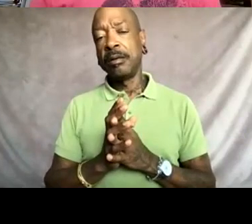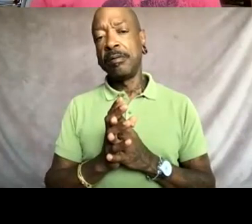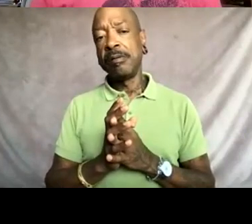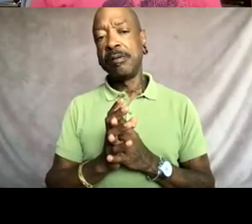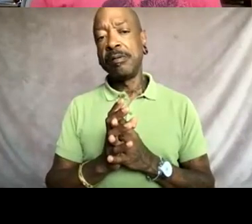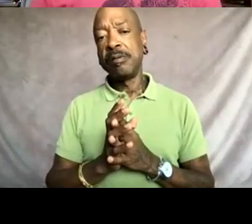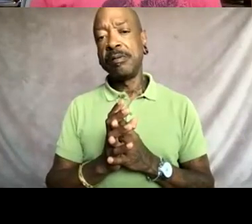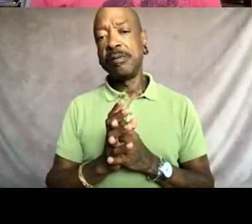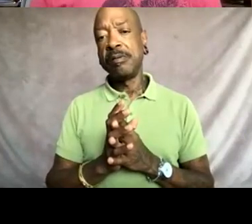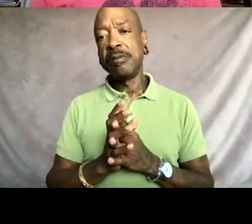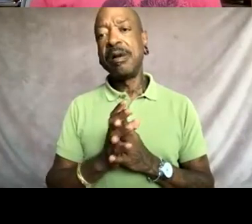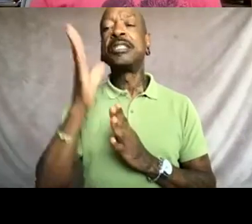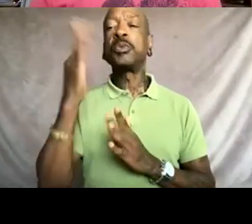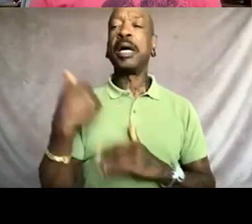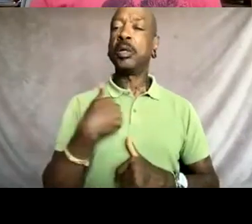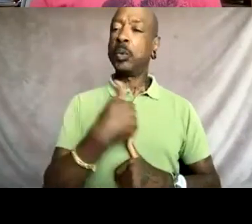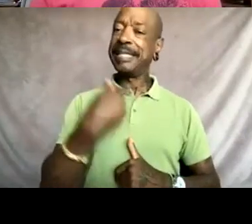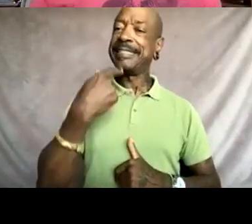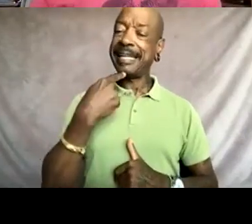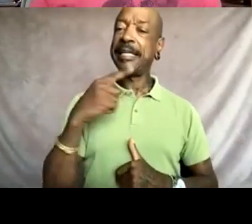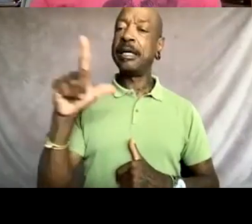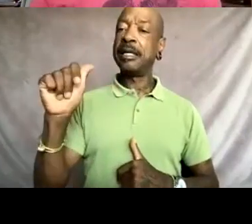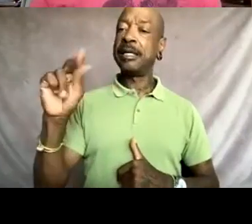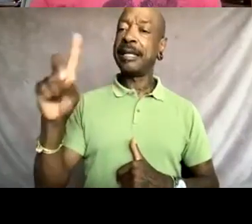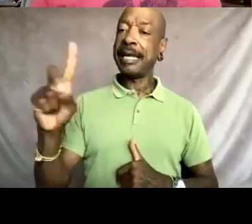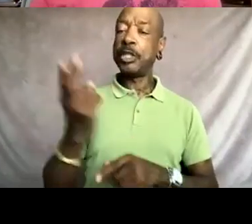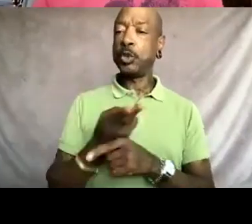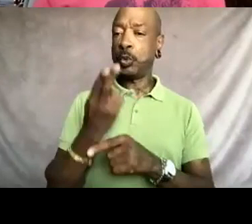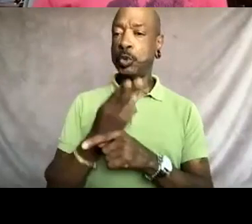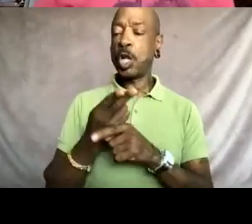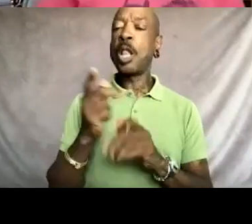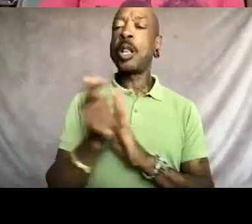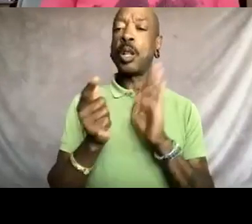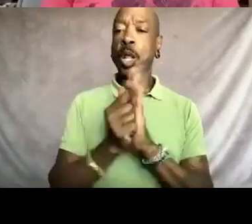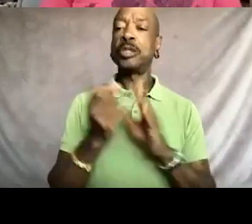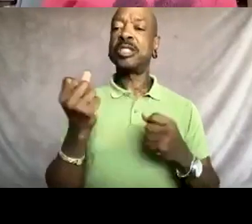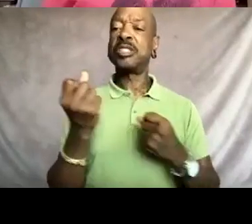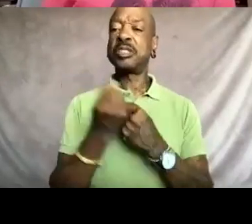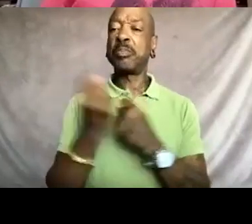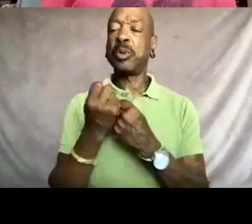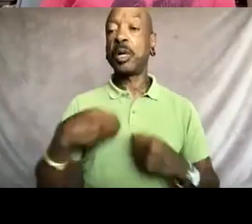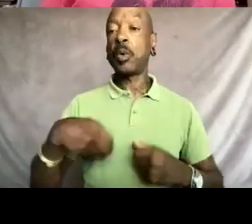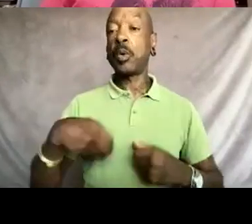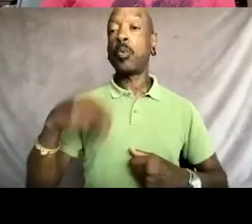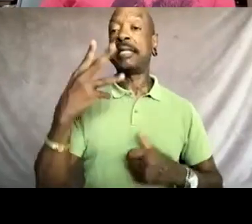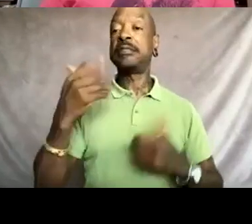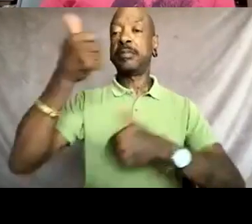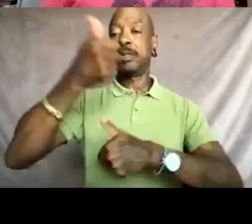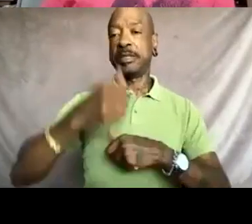yes, this is why we say land use laws are deepening white supremacy. So you can come back and read more about that.